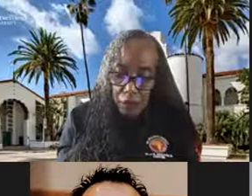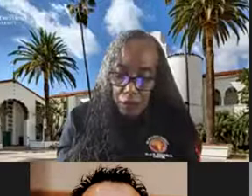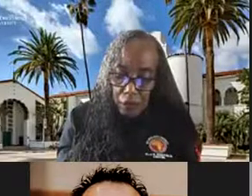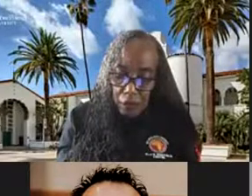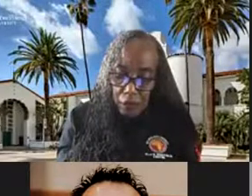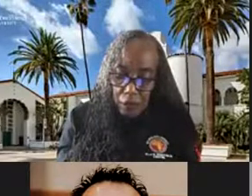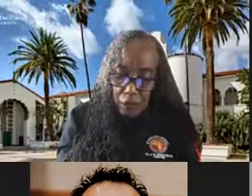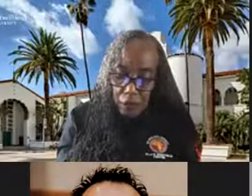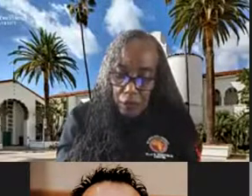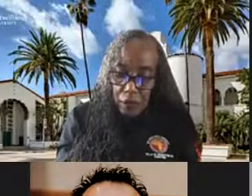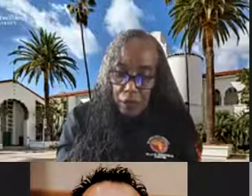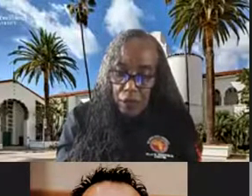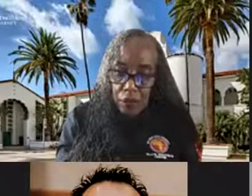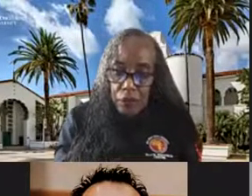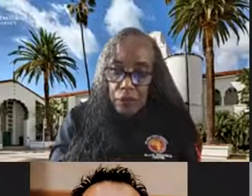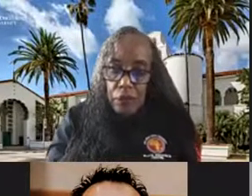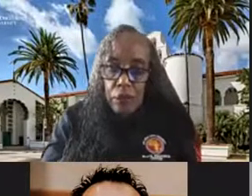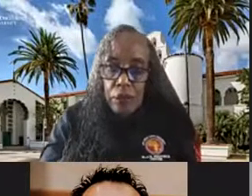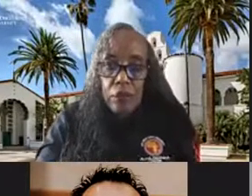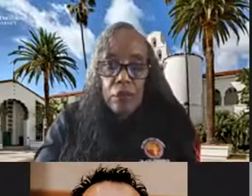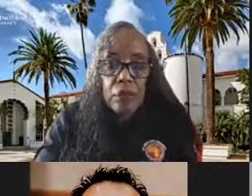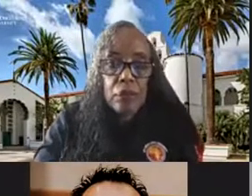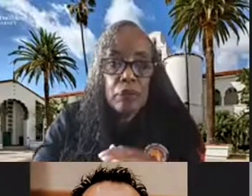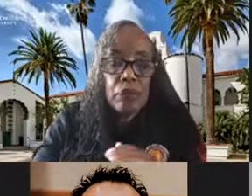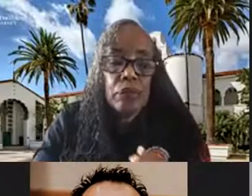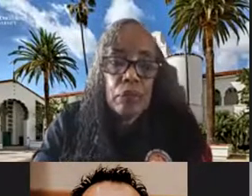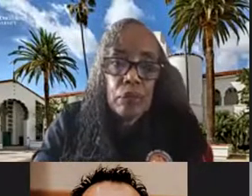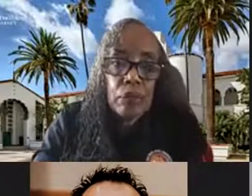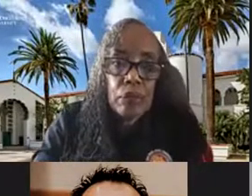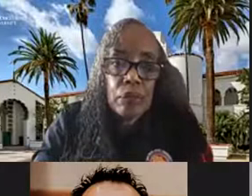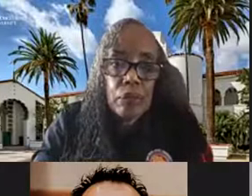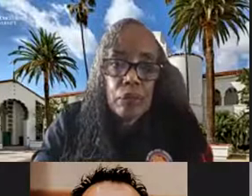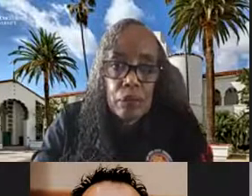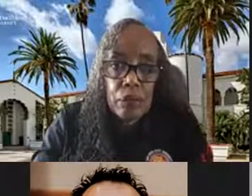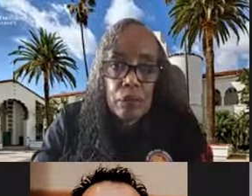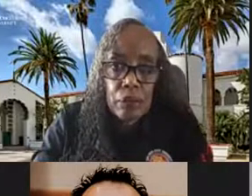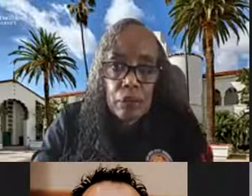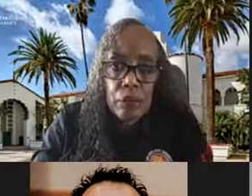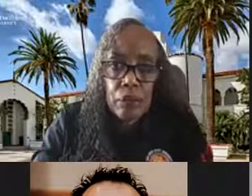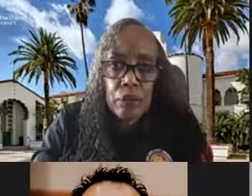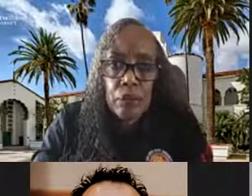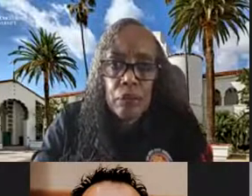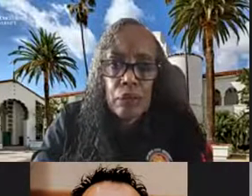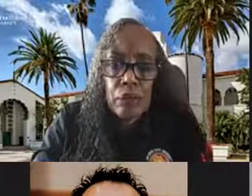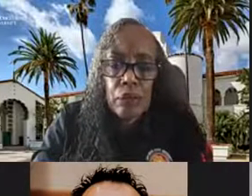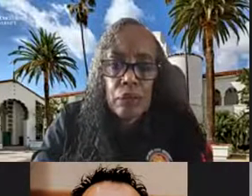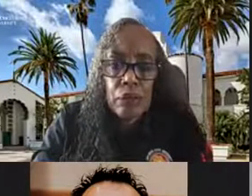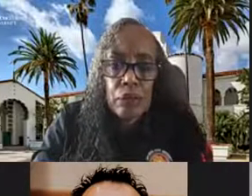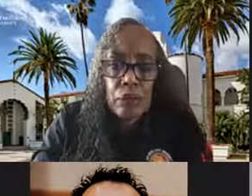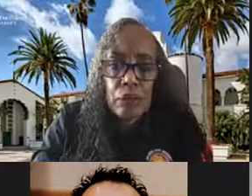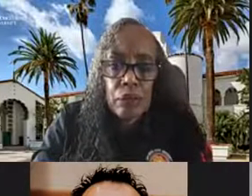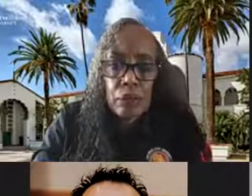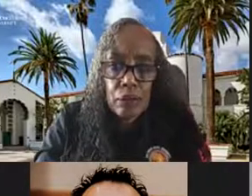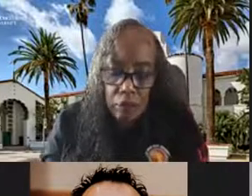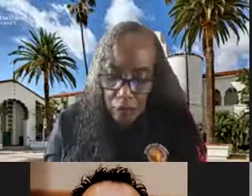know, what I remembered was when I first got into poetry, like I was watching other poets perform